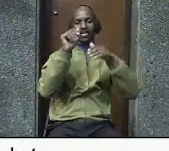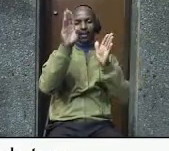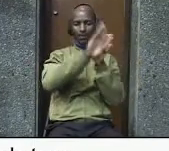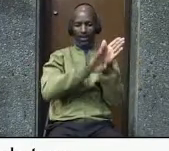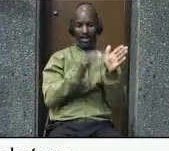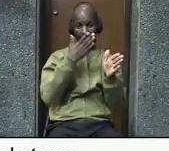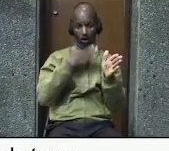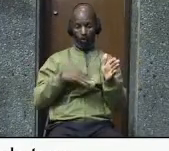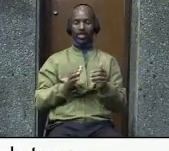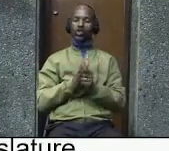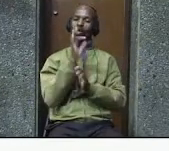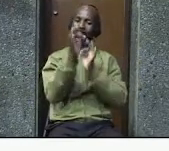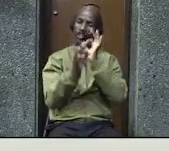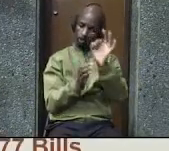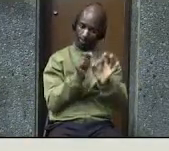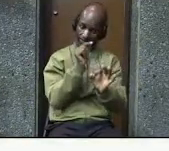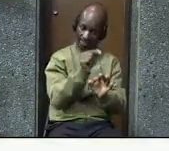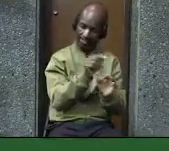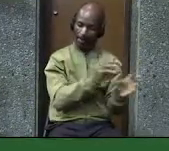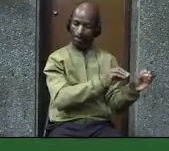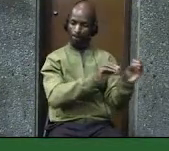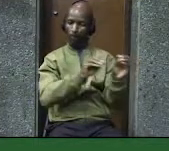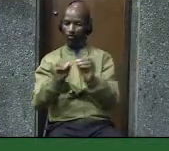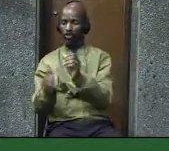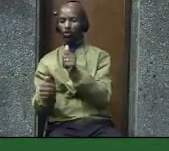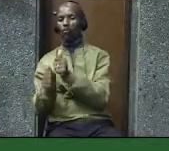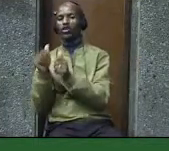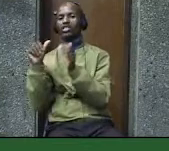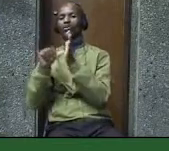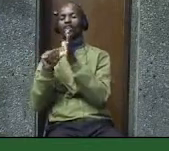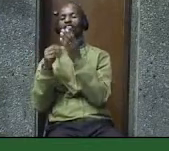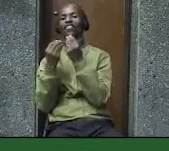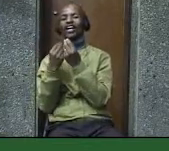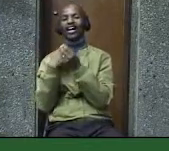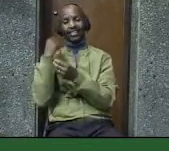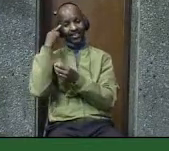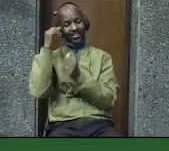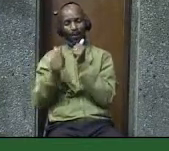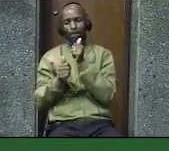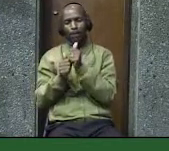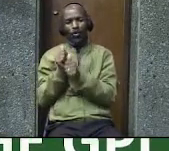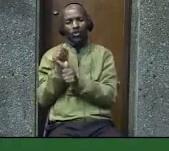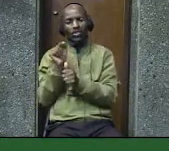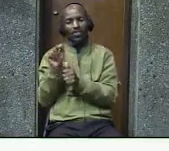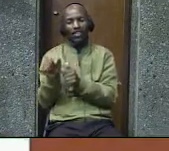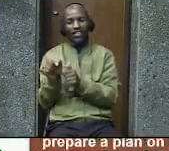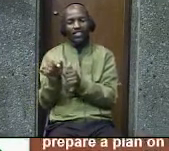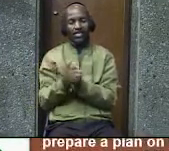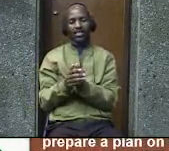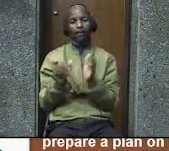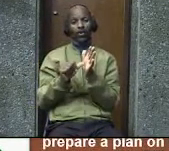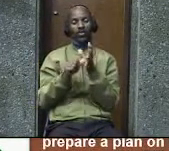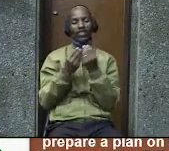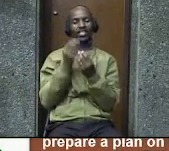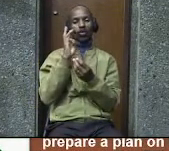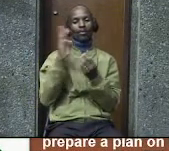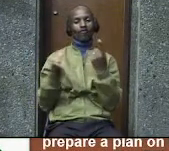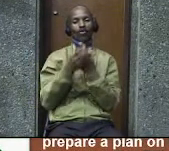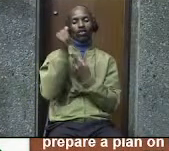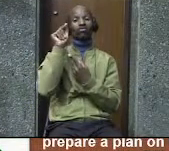just wanted to highlight that. And moving on to the most important part, I think this is the most relevant part that you will